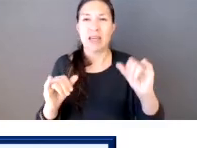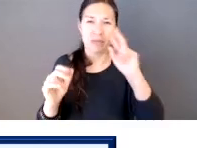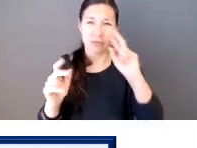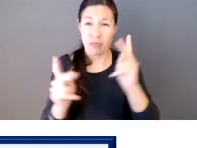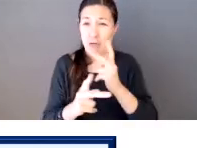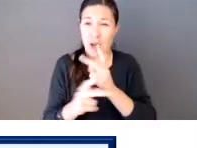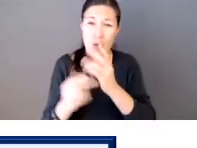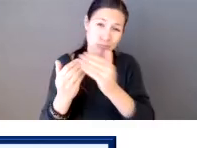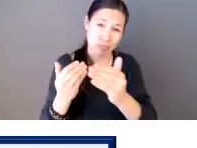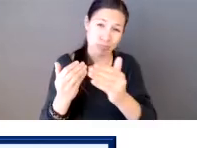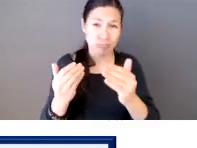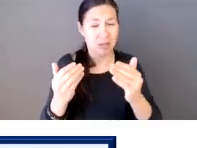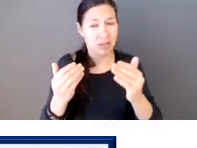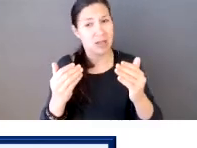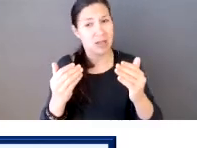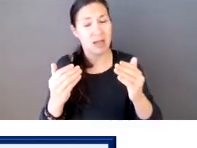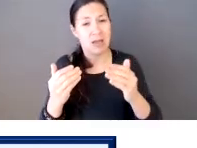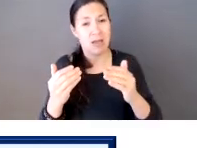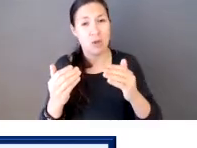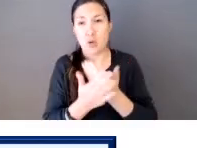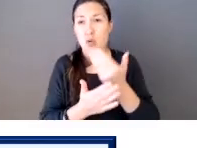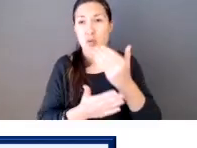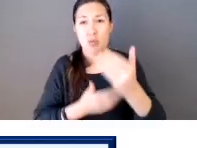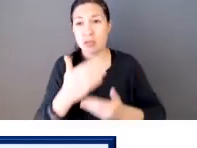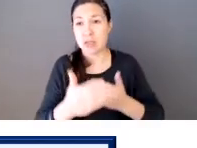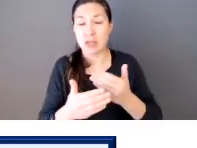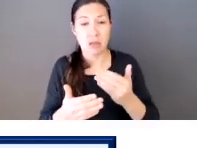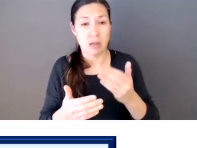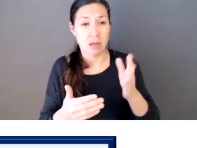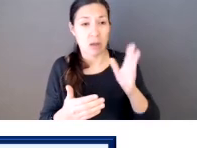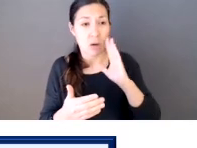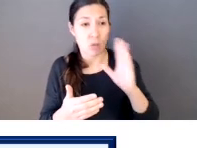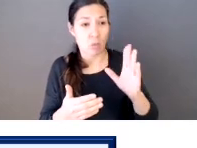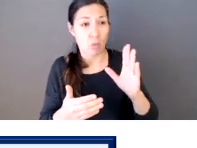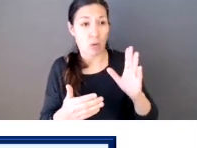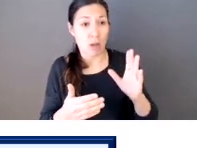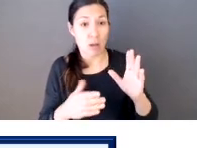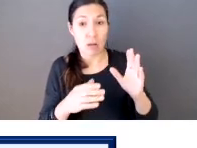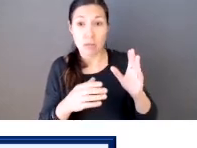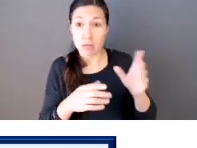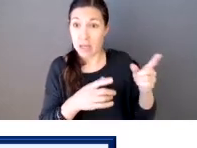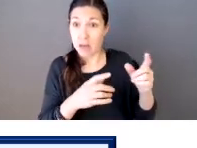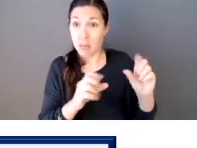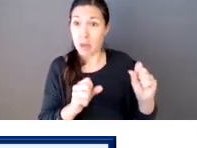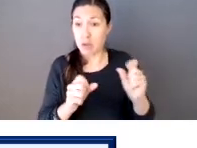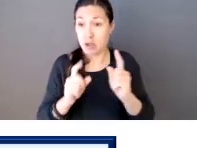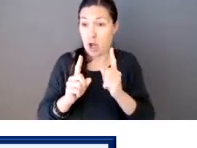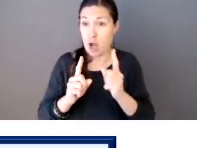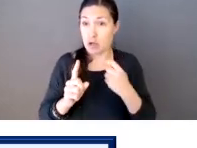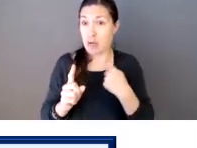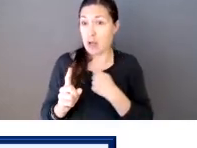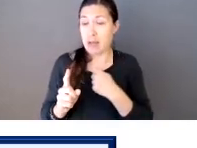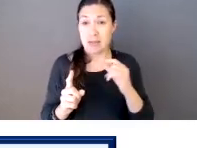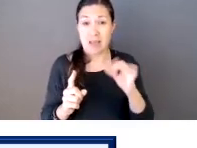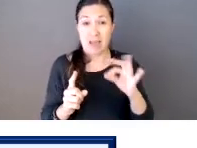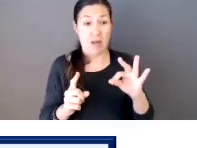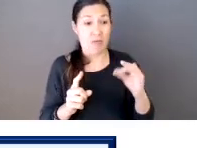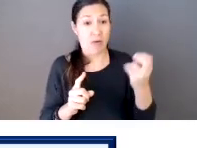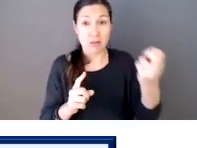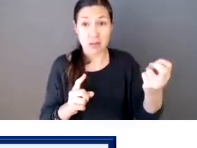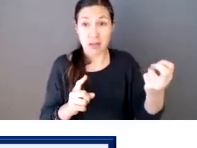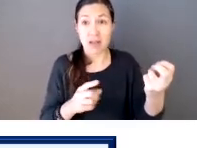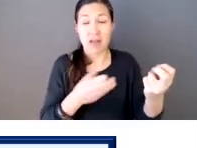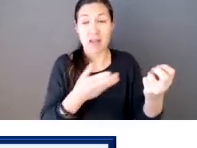in another room than a worker coming to sit on the couch with other family there? So it's really using these things, working with